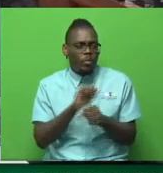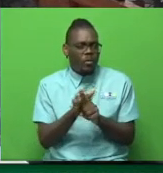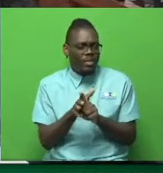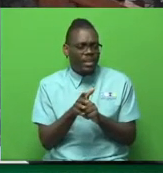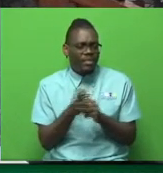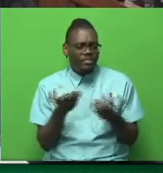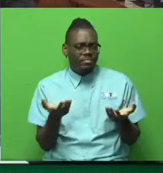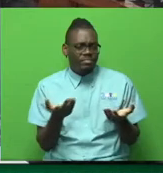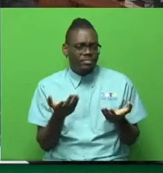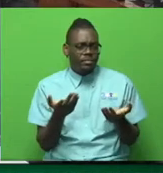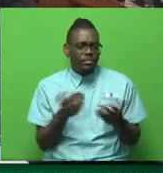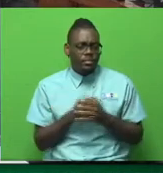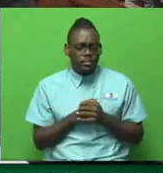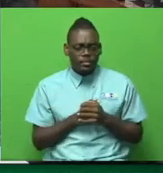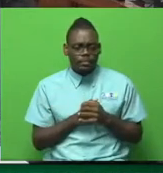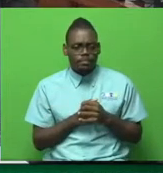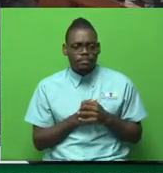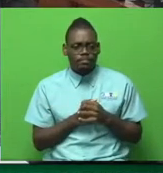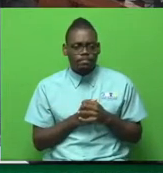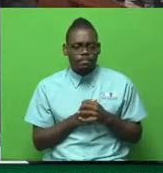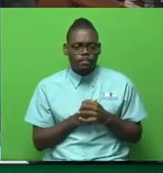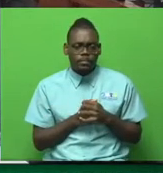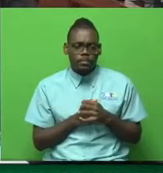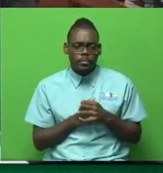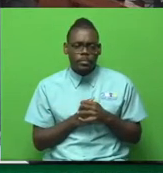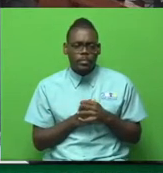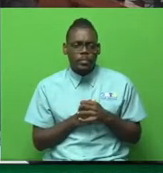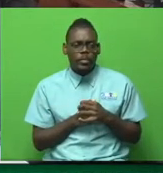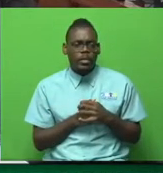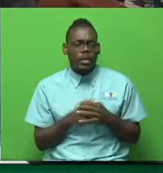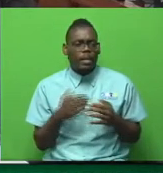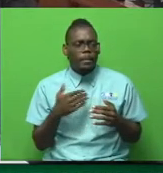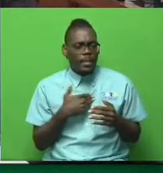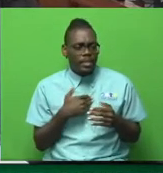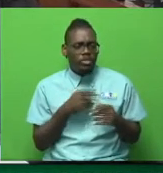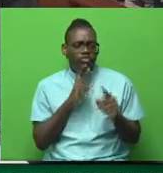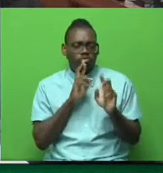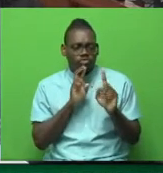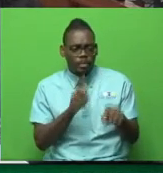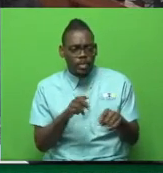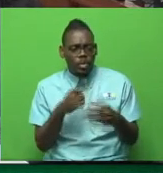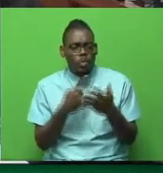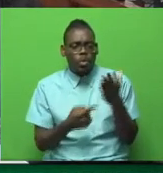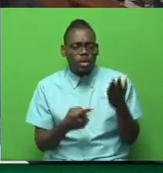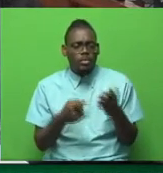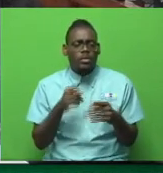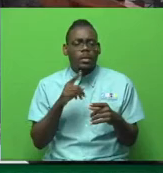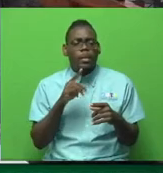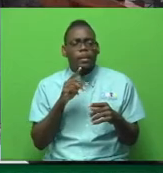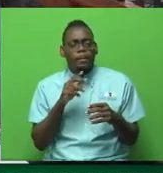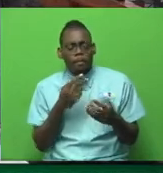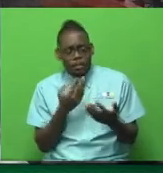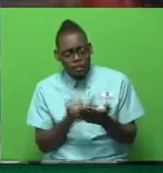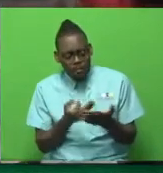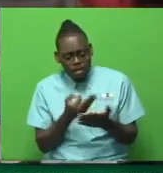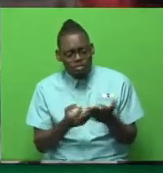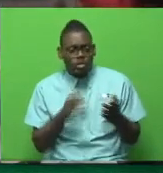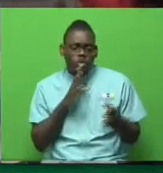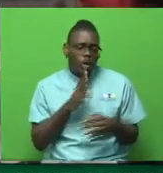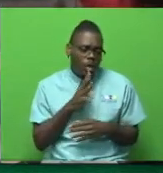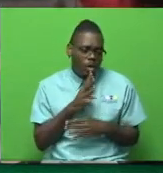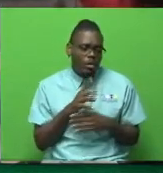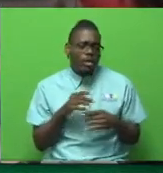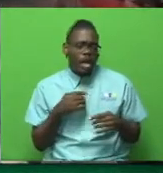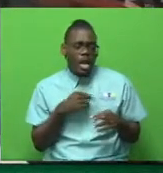14-1 I am responding to what the Minister of Finance has in his budget speech if you read it I could actually call it pH I'm